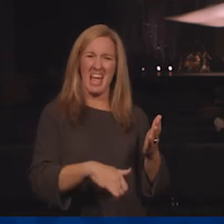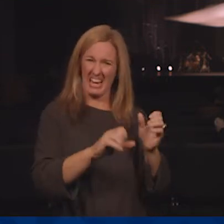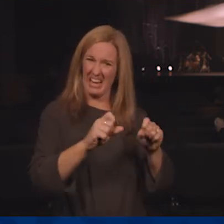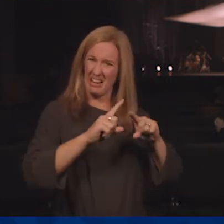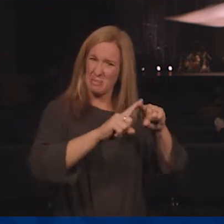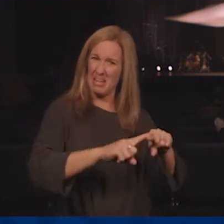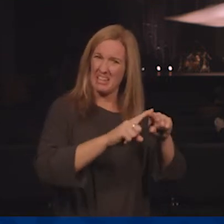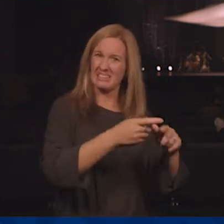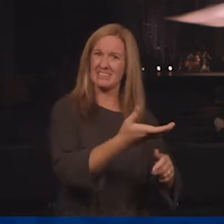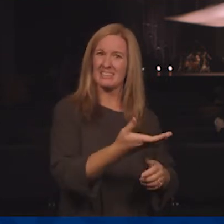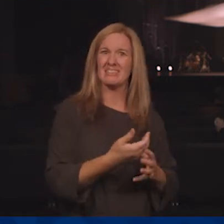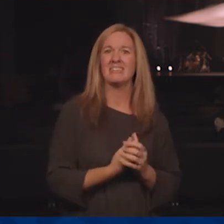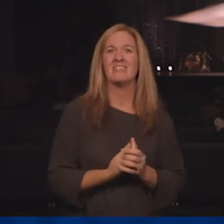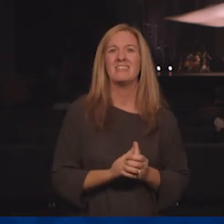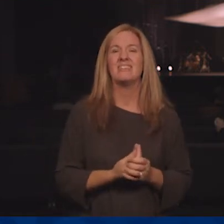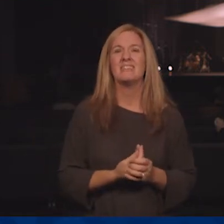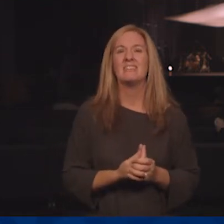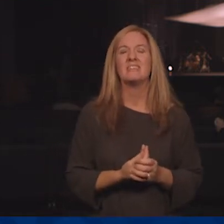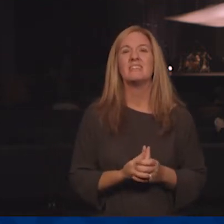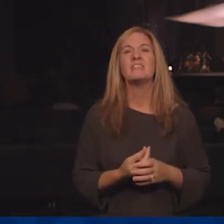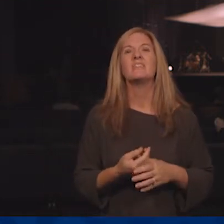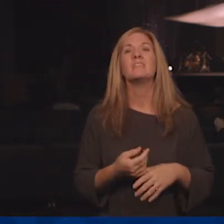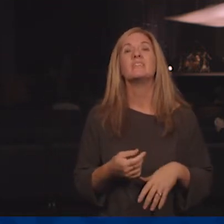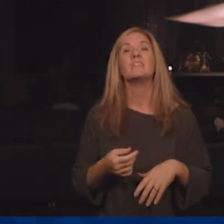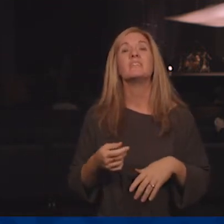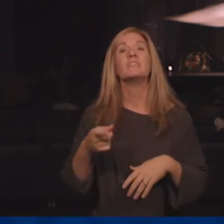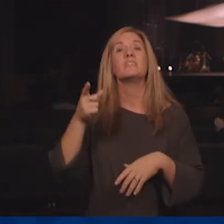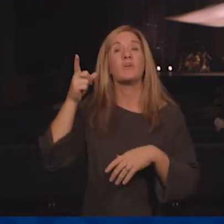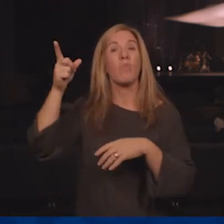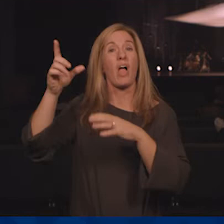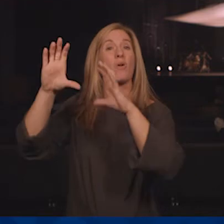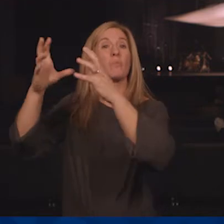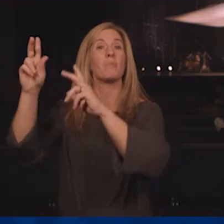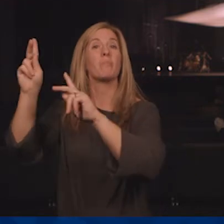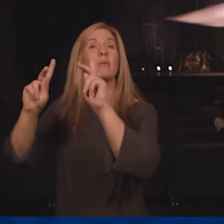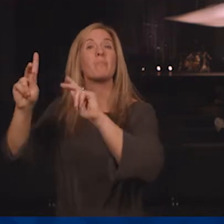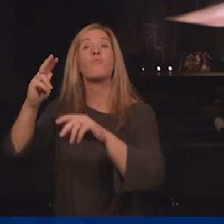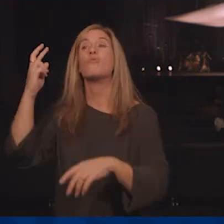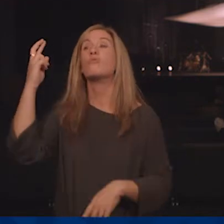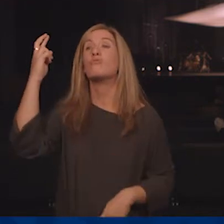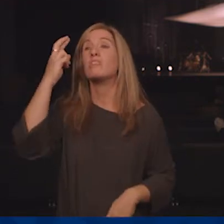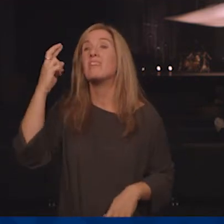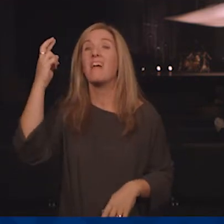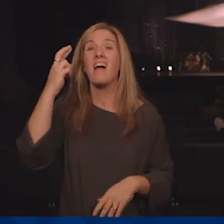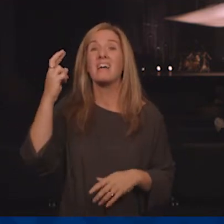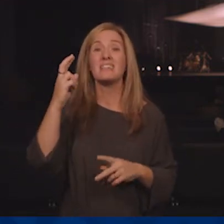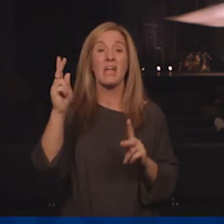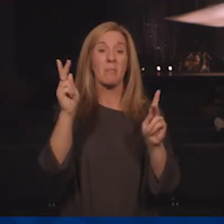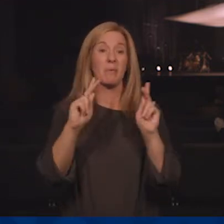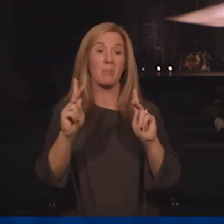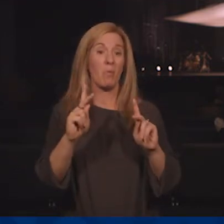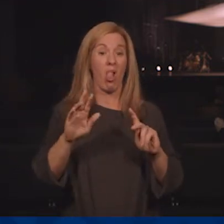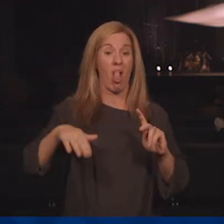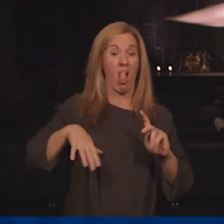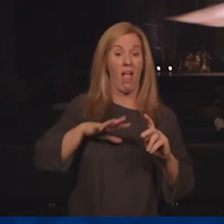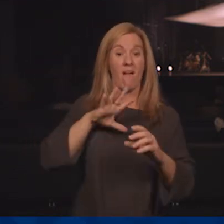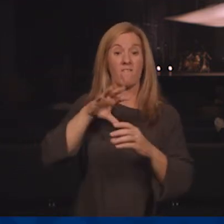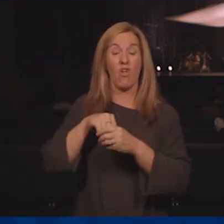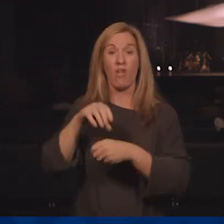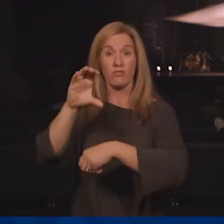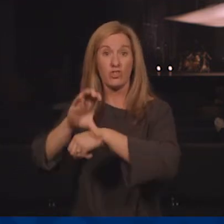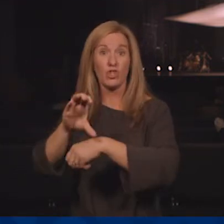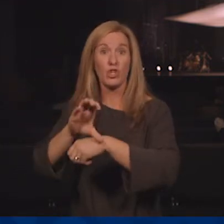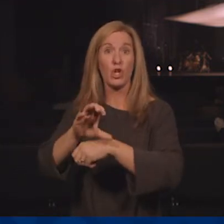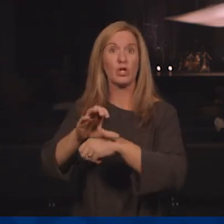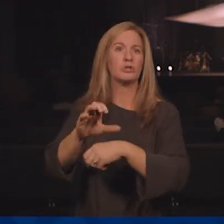him? And this group of folks in London realized that secular people weren't coming into the church, and the church wasn't going out